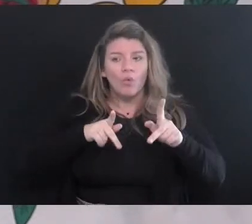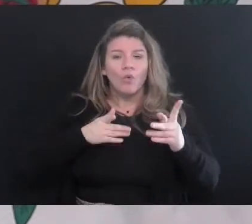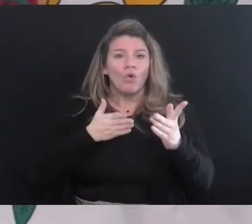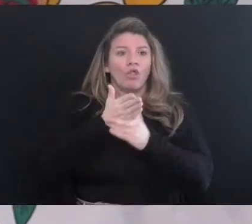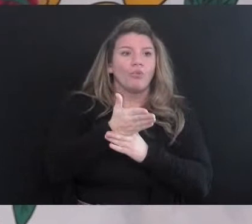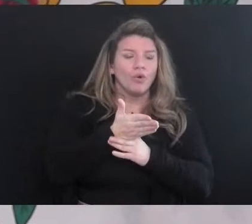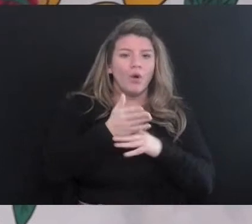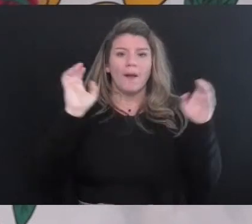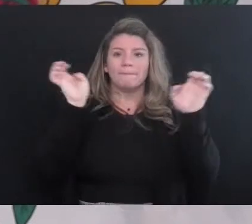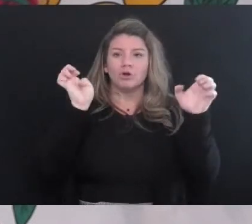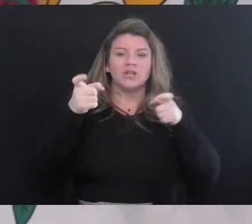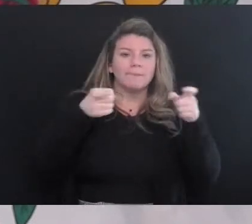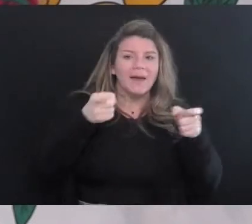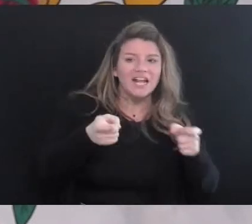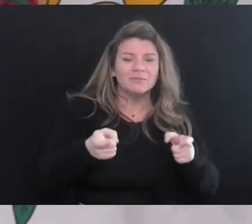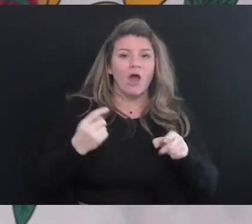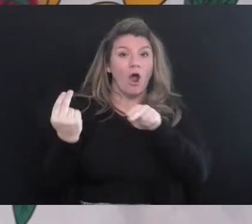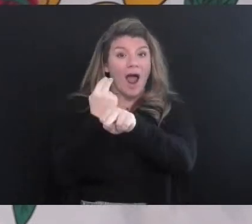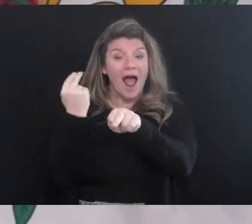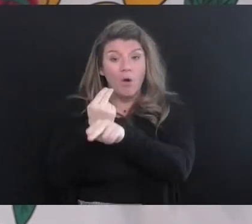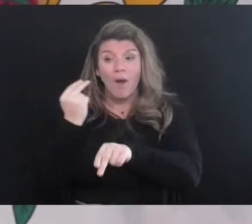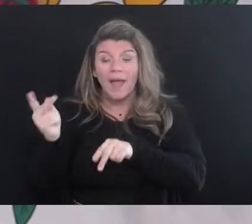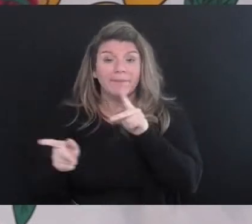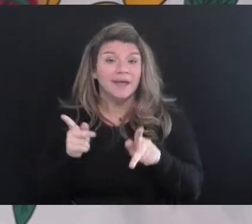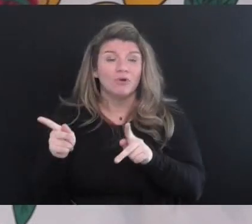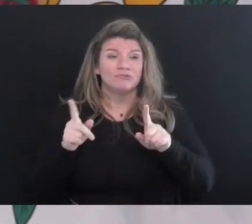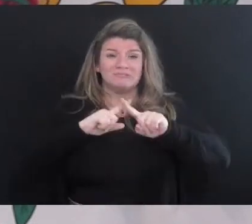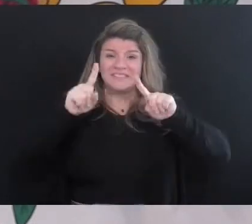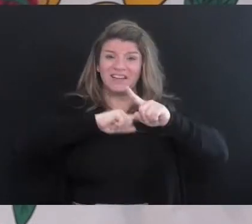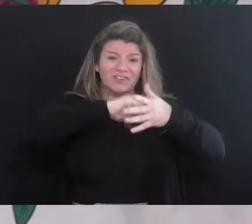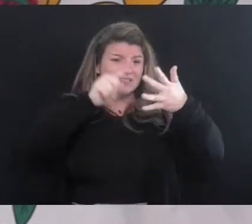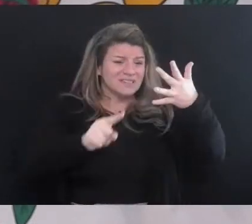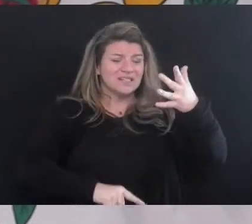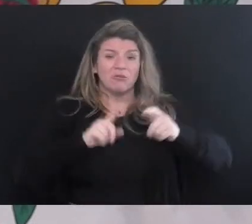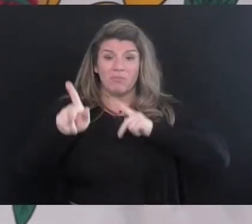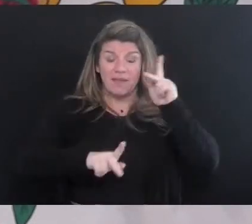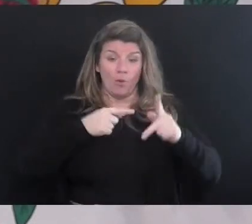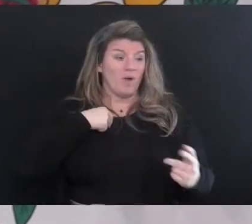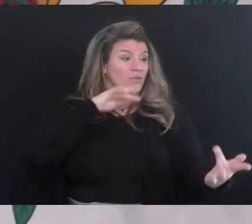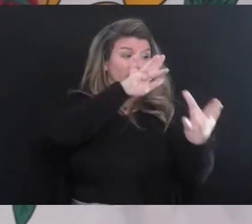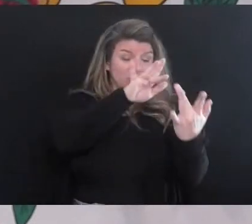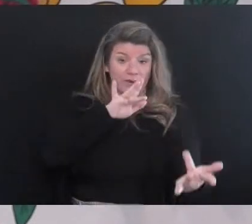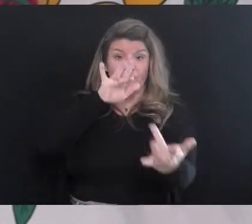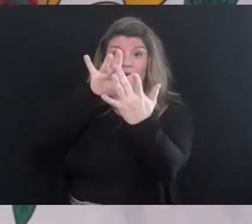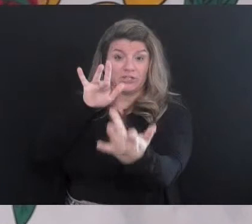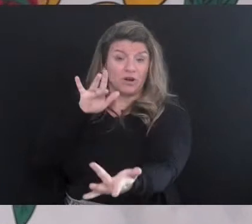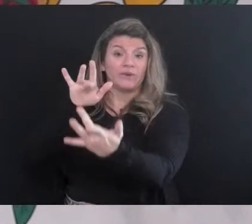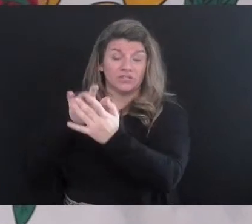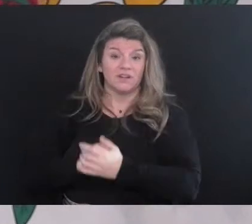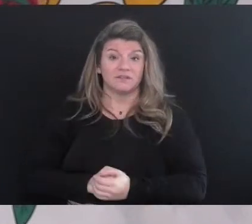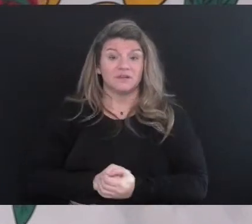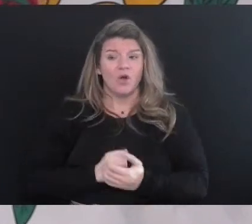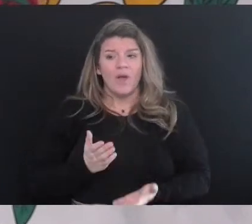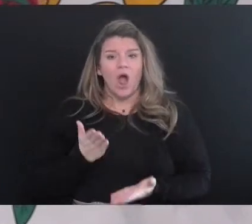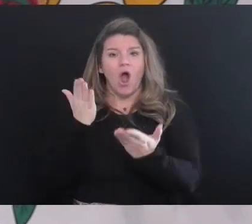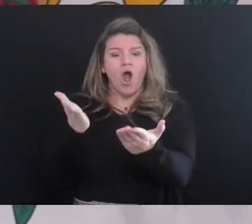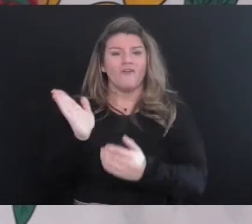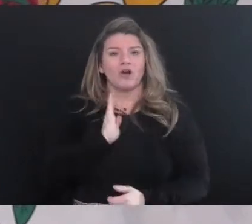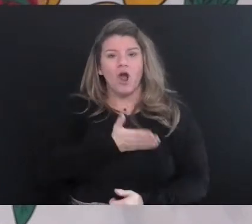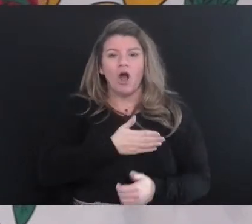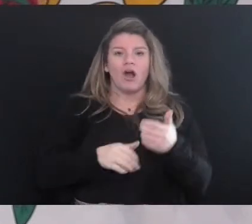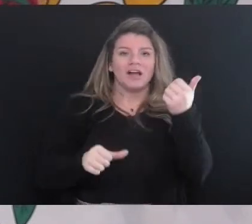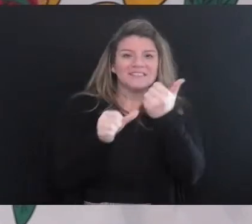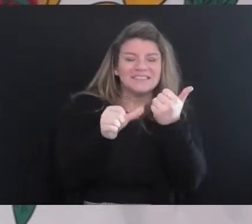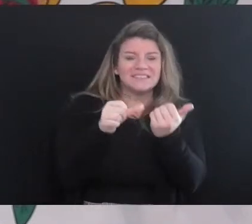emergency management, through our highway people, to all kinds of different folks, we've reached out and everything and offered up our assistance and help